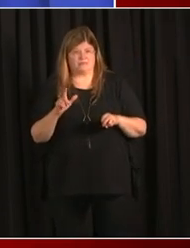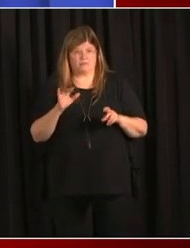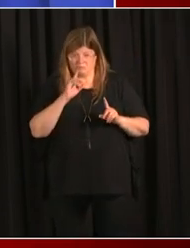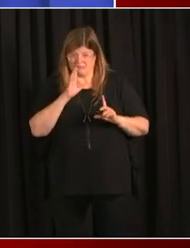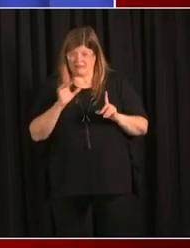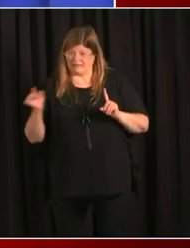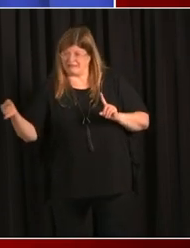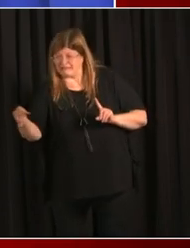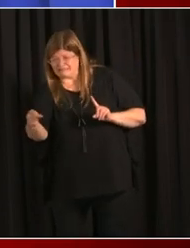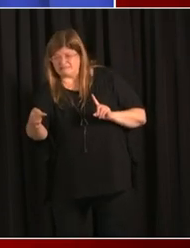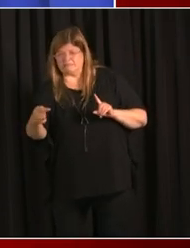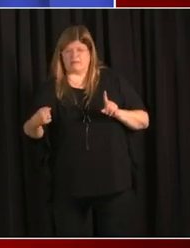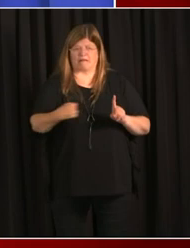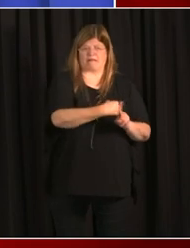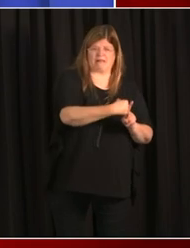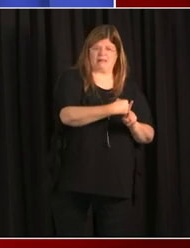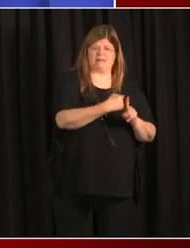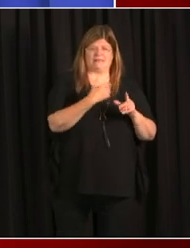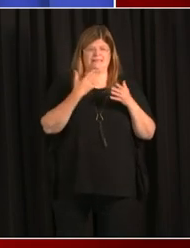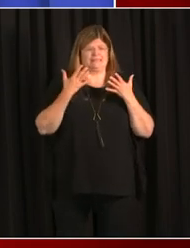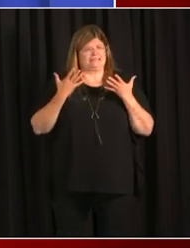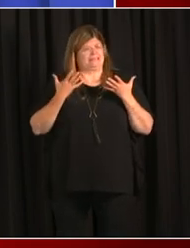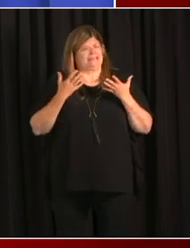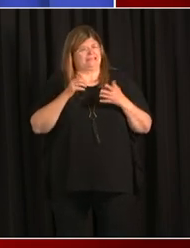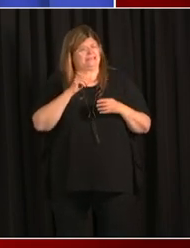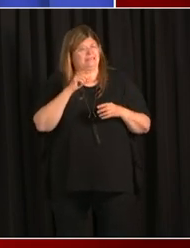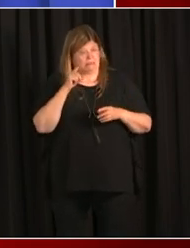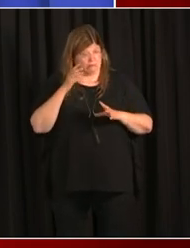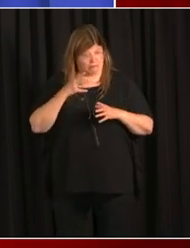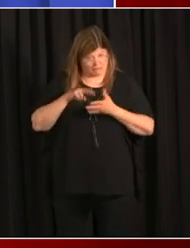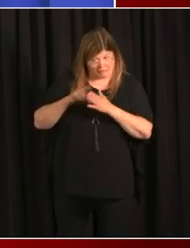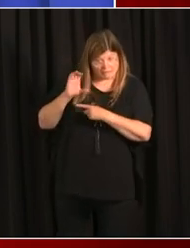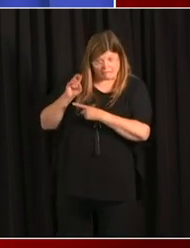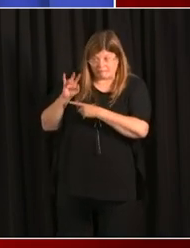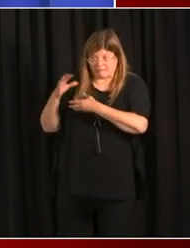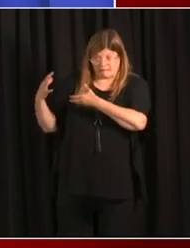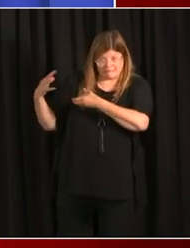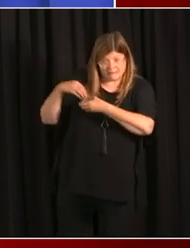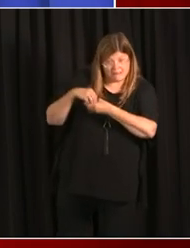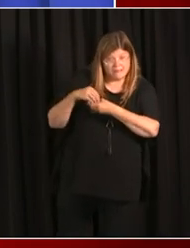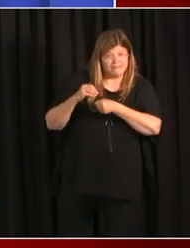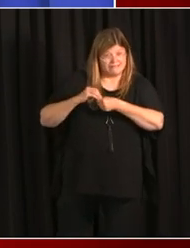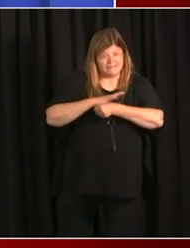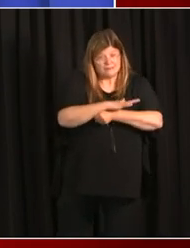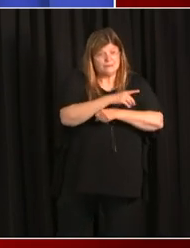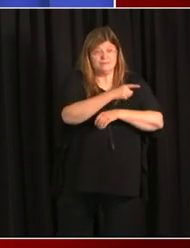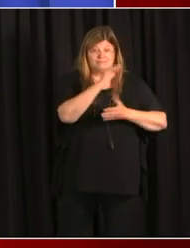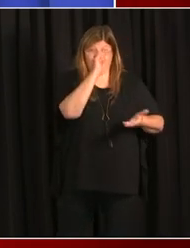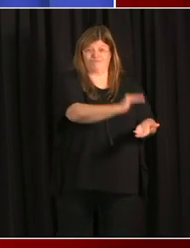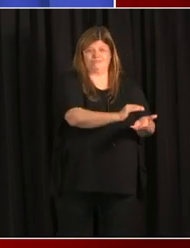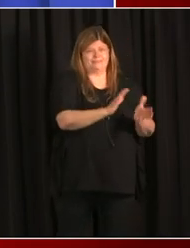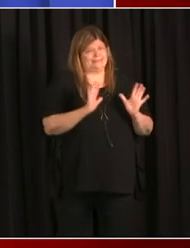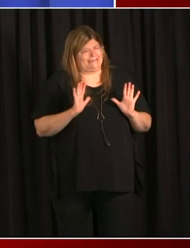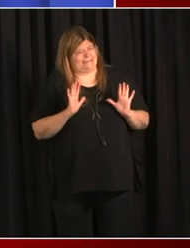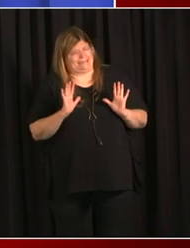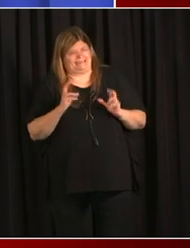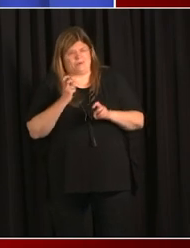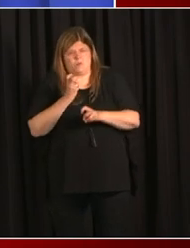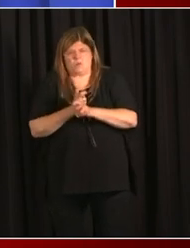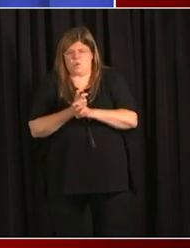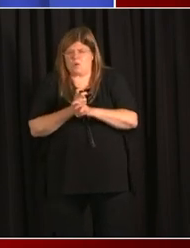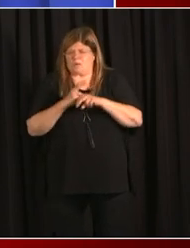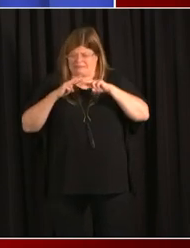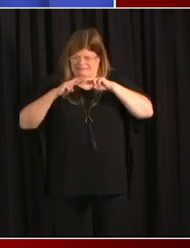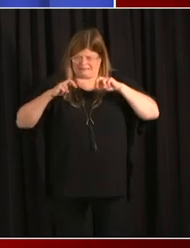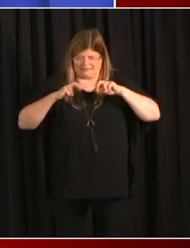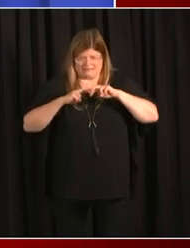the factors that contribute to that decrease, because people are social distancing. But it would be difficult to say